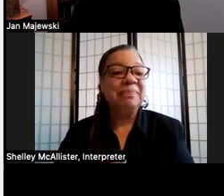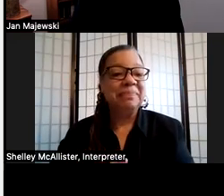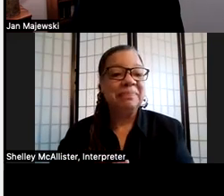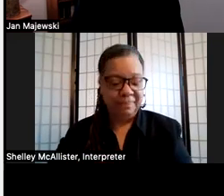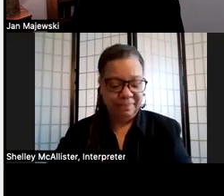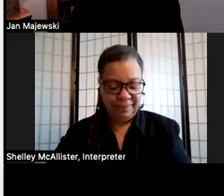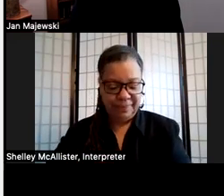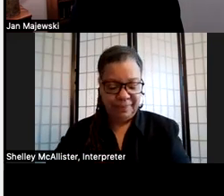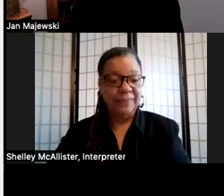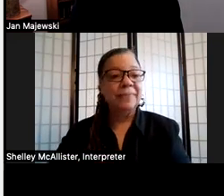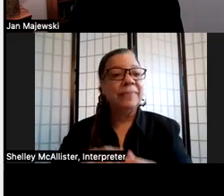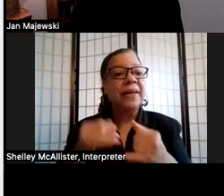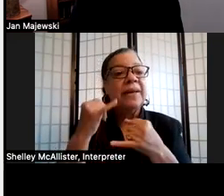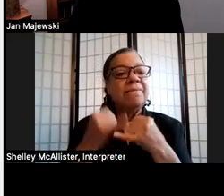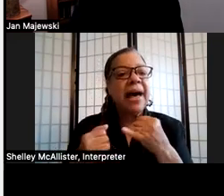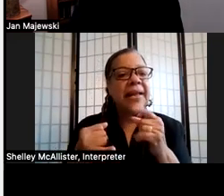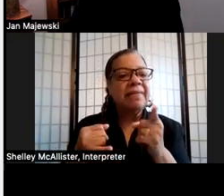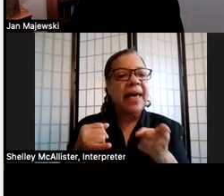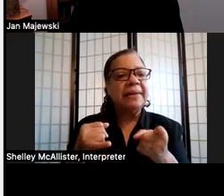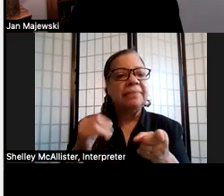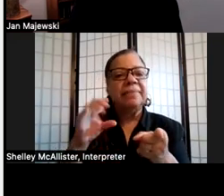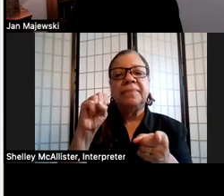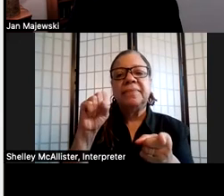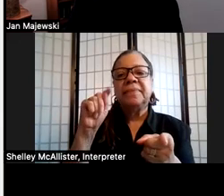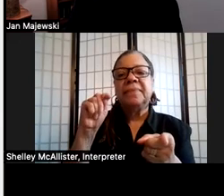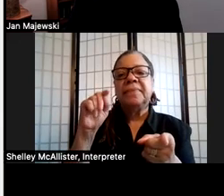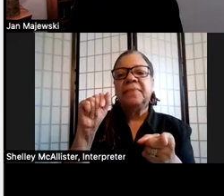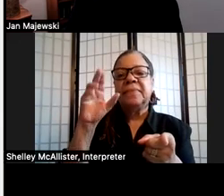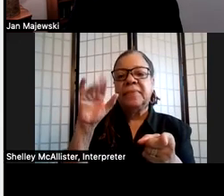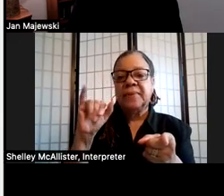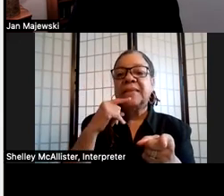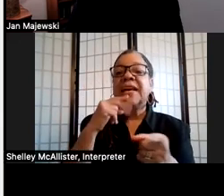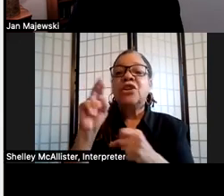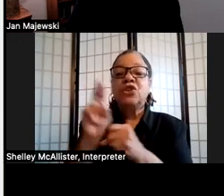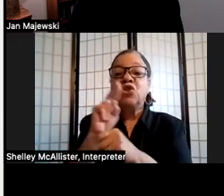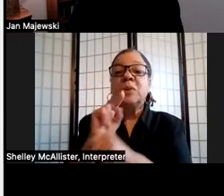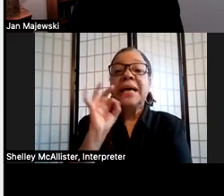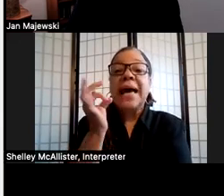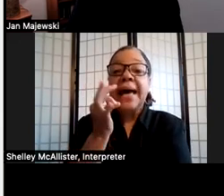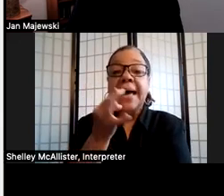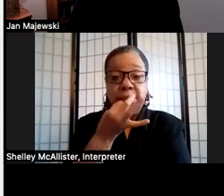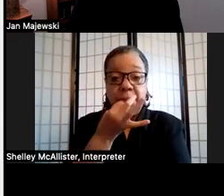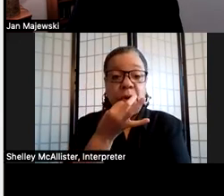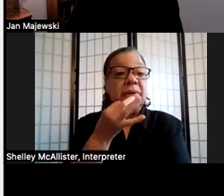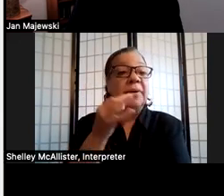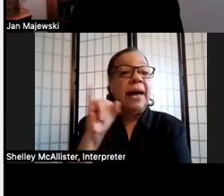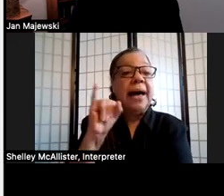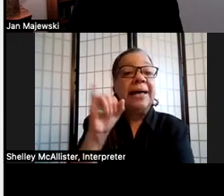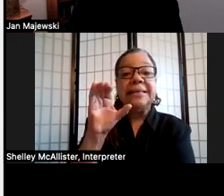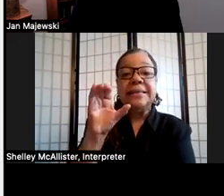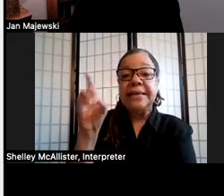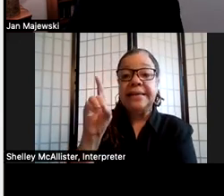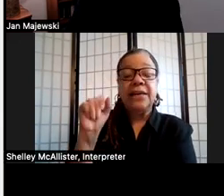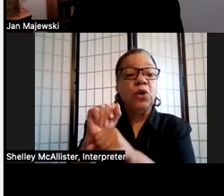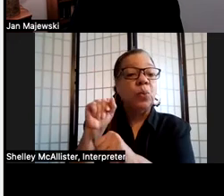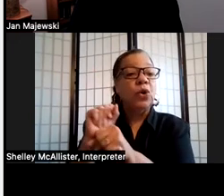And finally, Stacy mentioned the term user experts. IHCD works a lot with